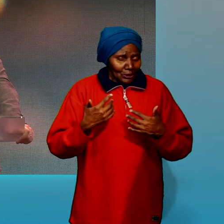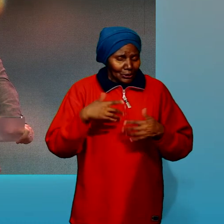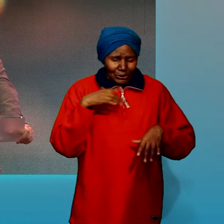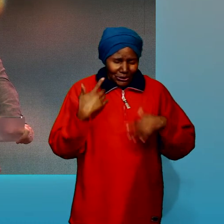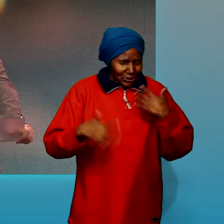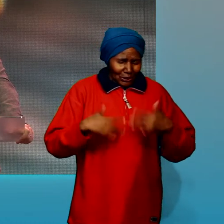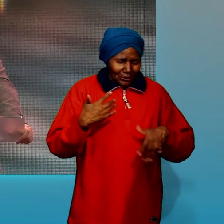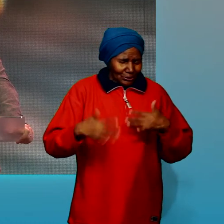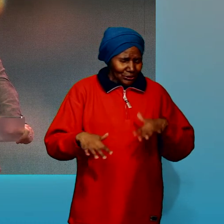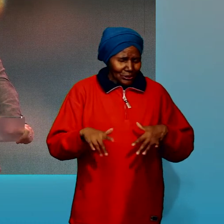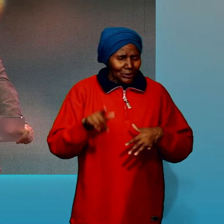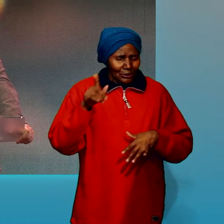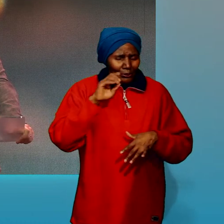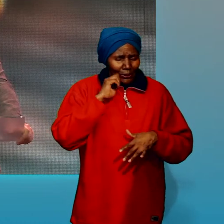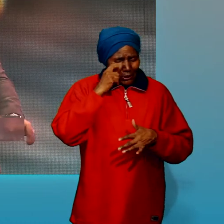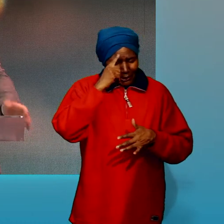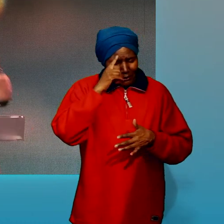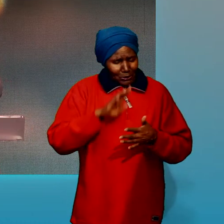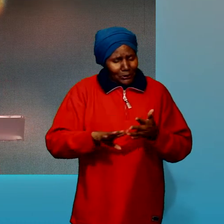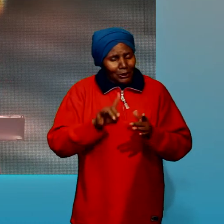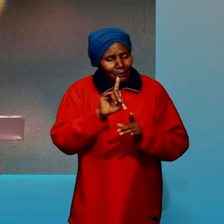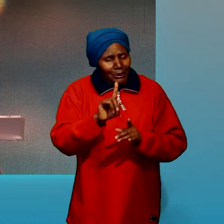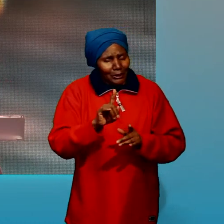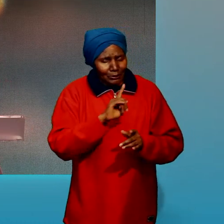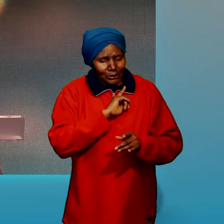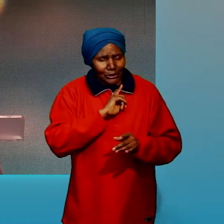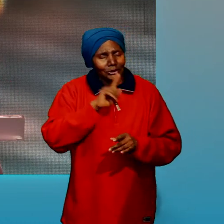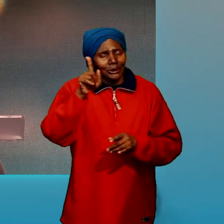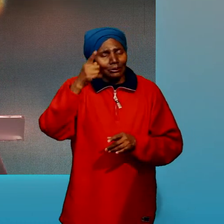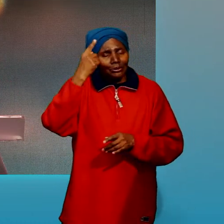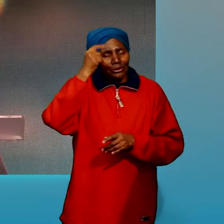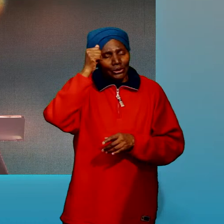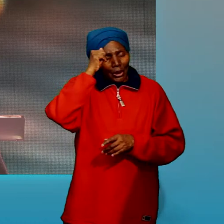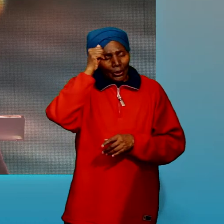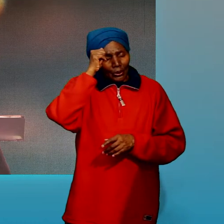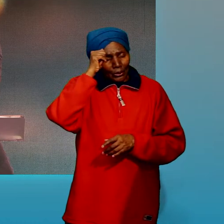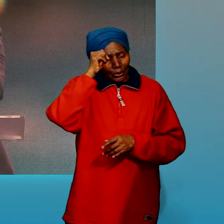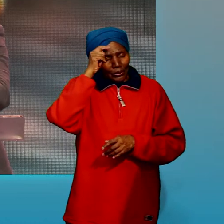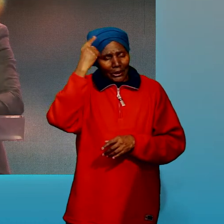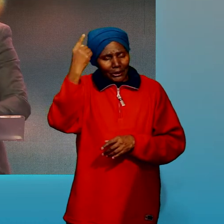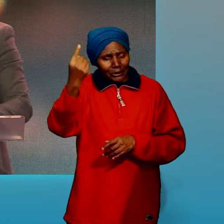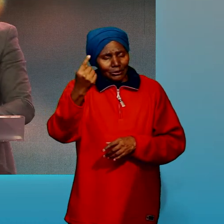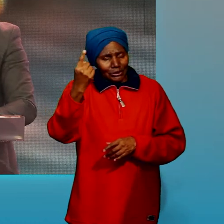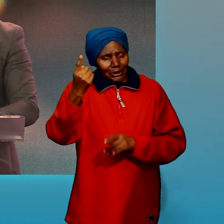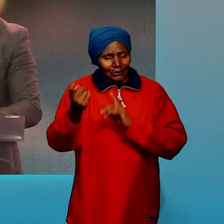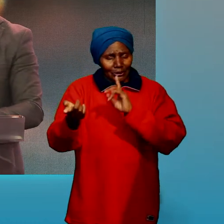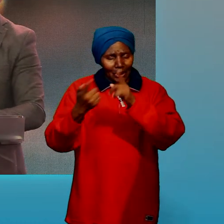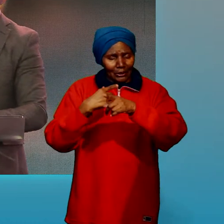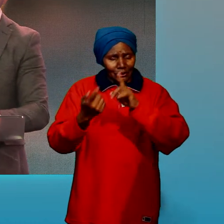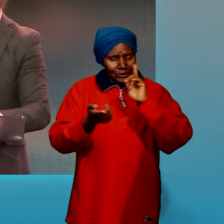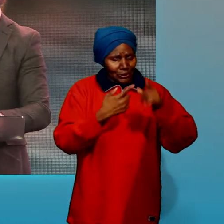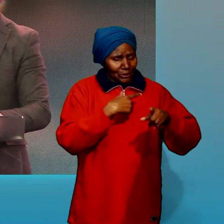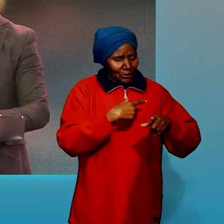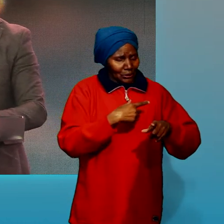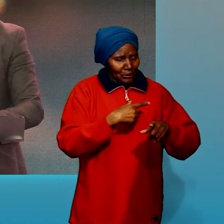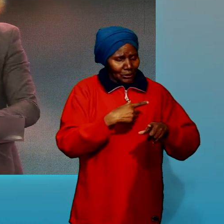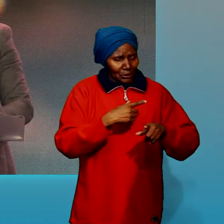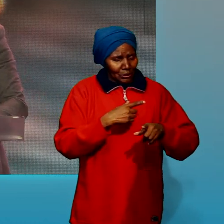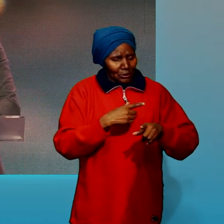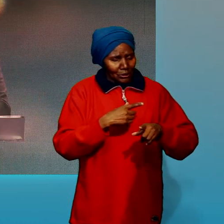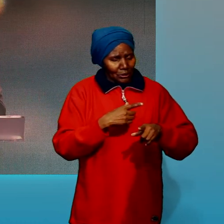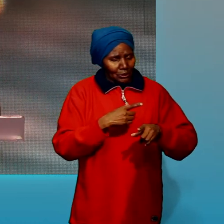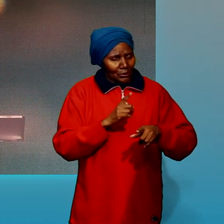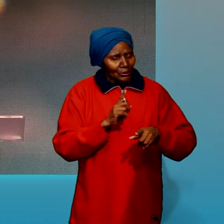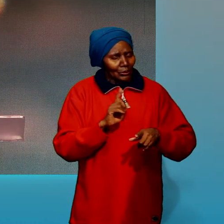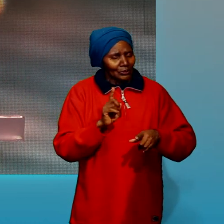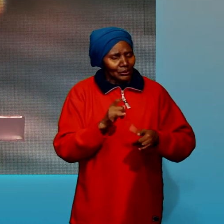suffering that he would go through, but because he knew that he was the answer to the sins of the world.